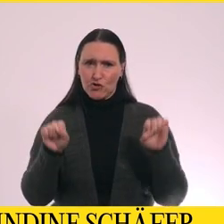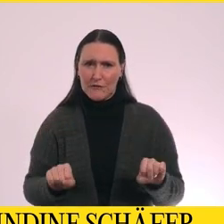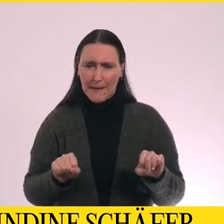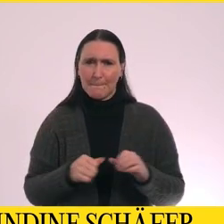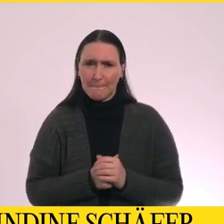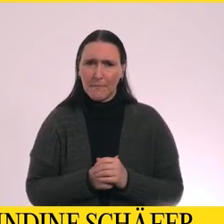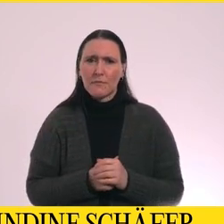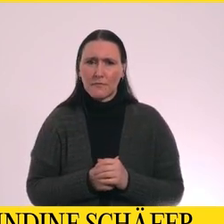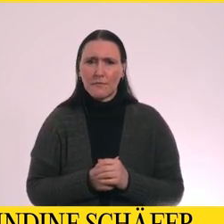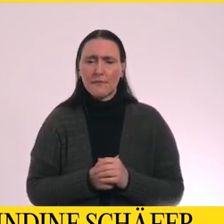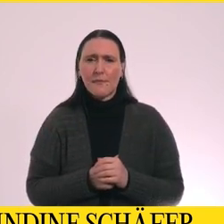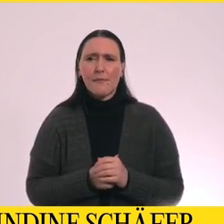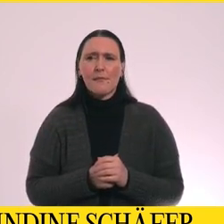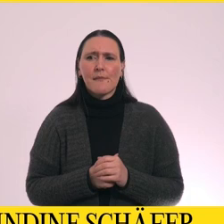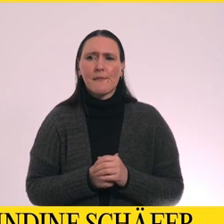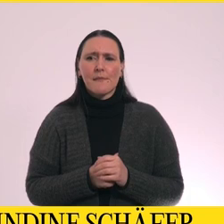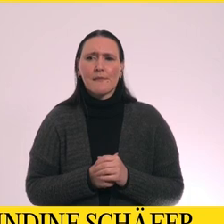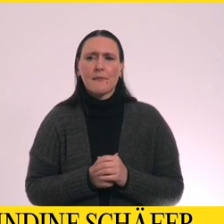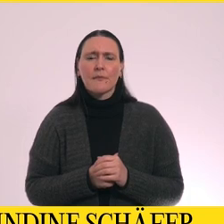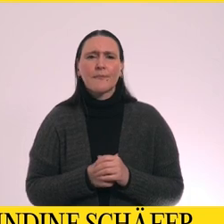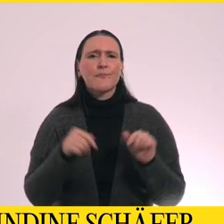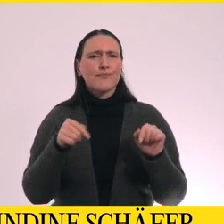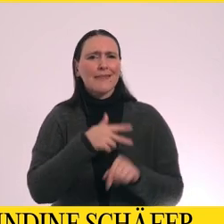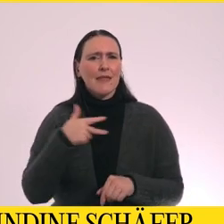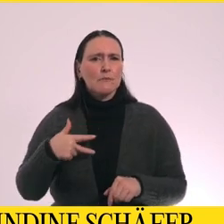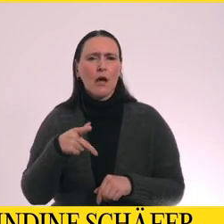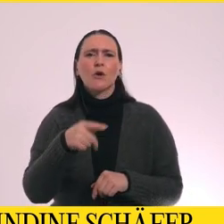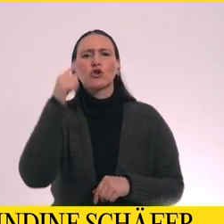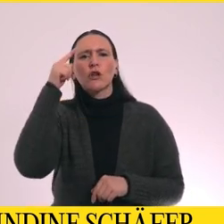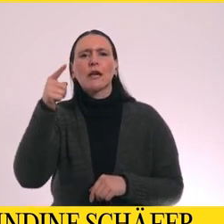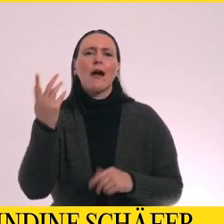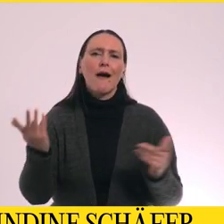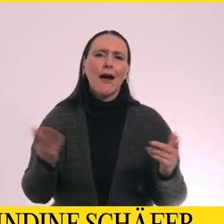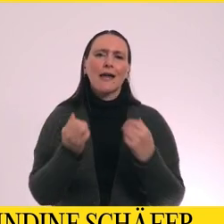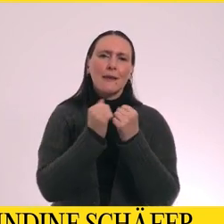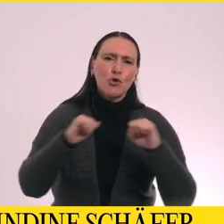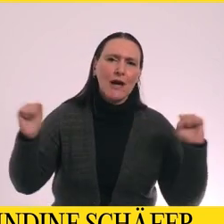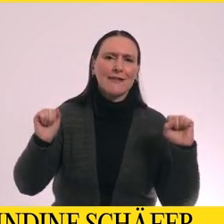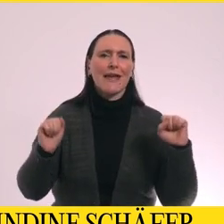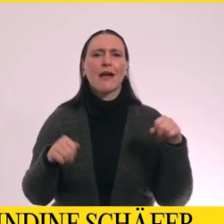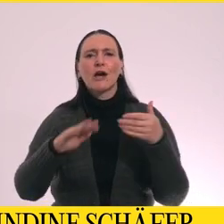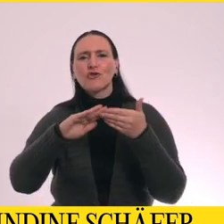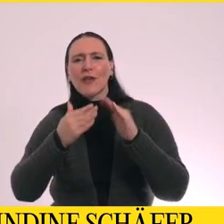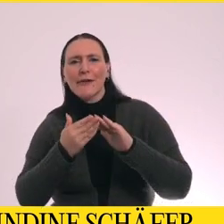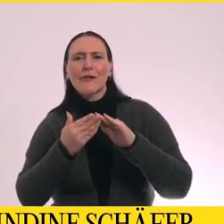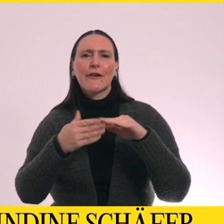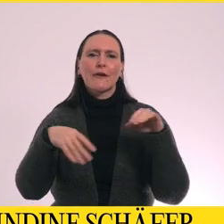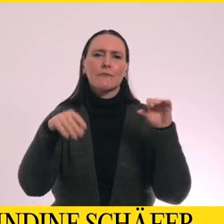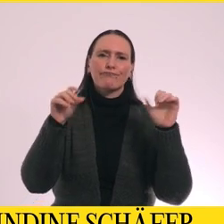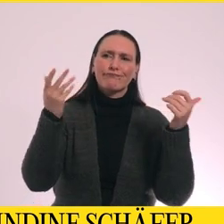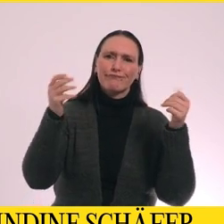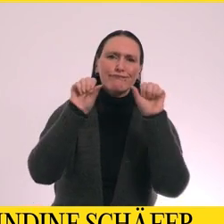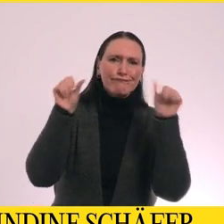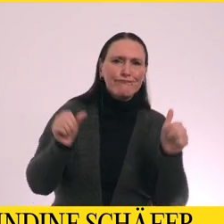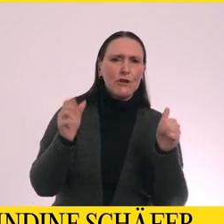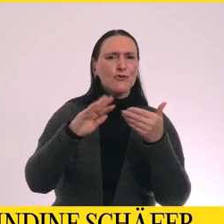when they think of Denmark as a Scandinavian democratic society and a model society, perhaps even, it's